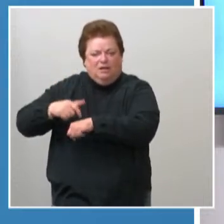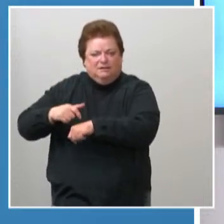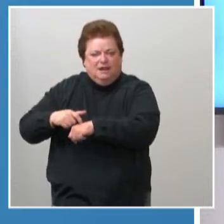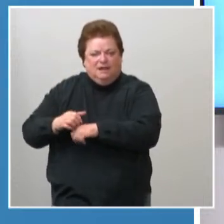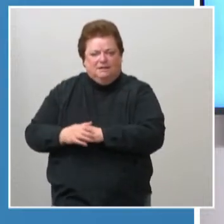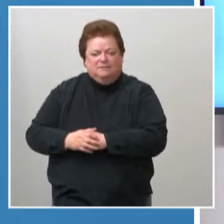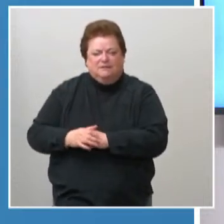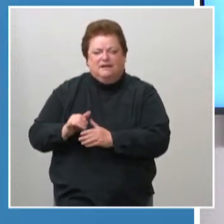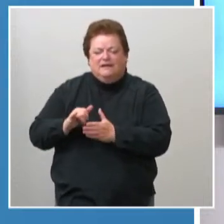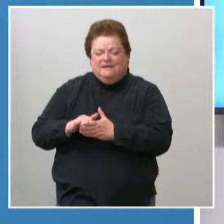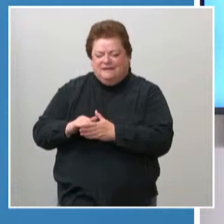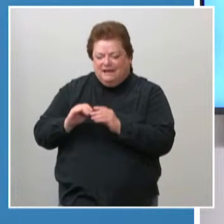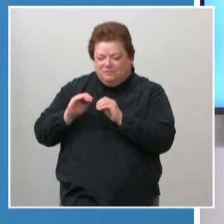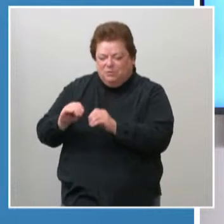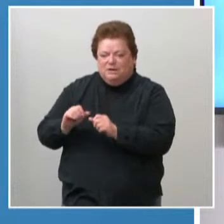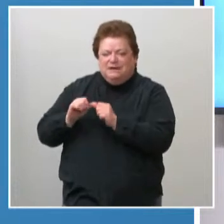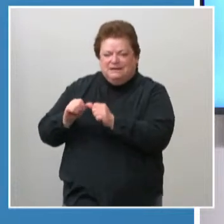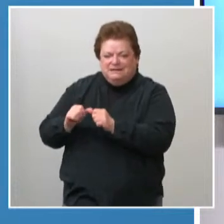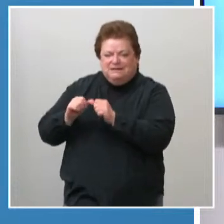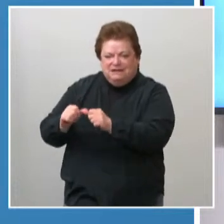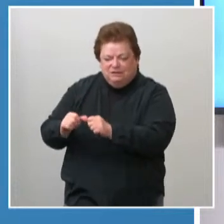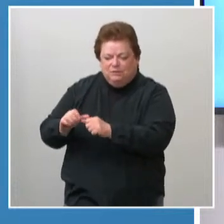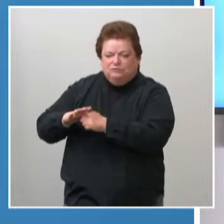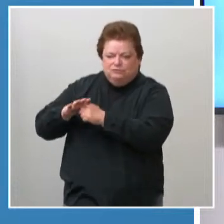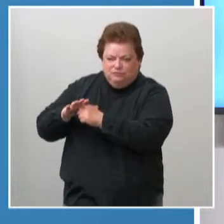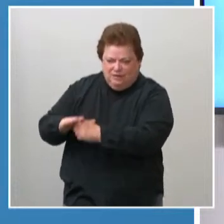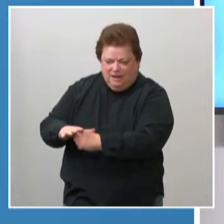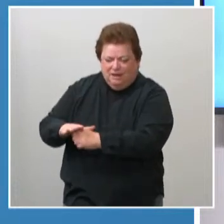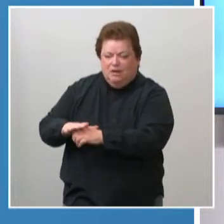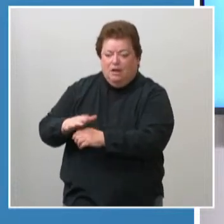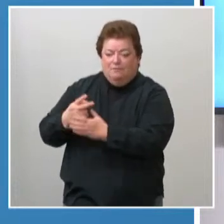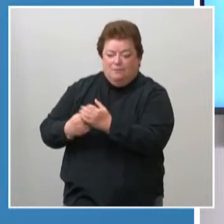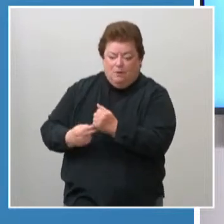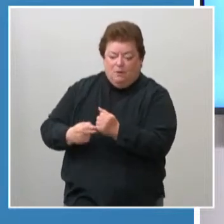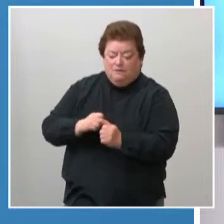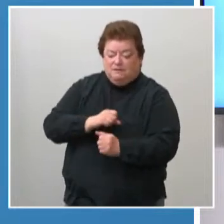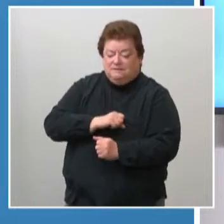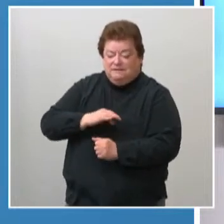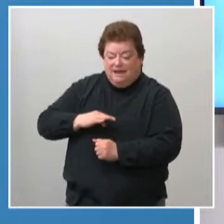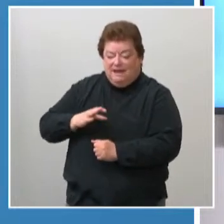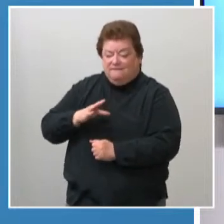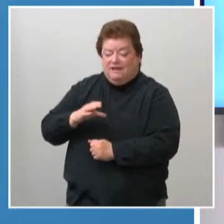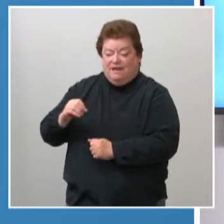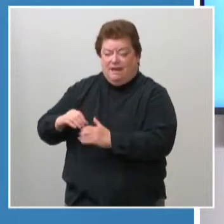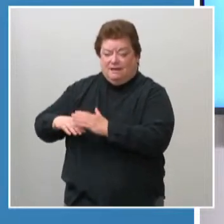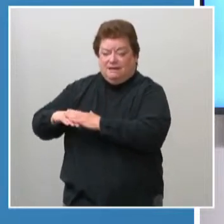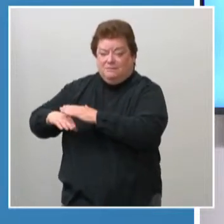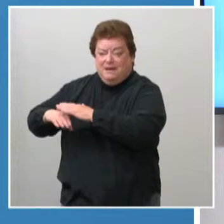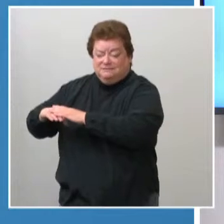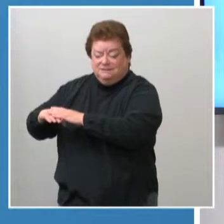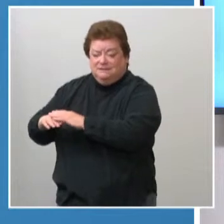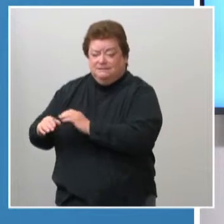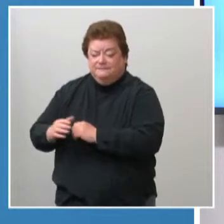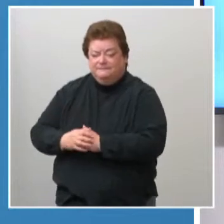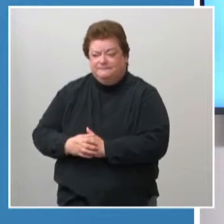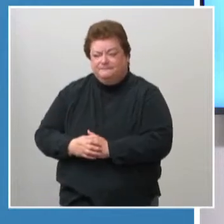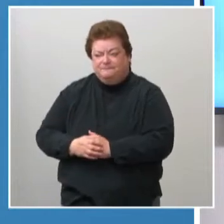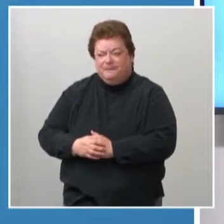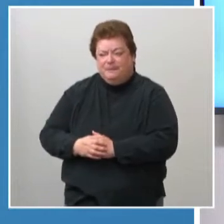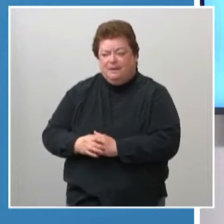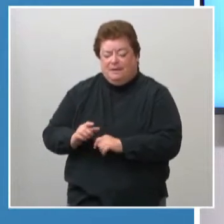This has put continuous and considerable strain on both the hospital capacity and the staff.